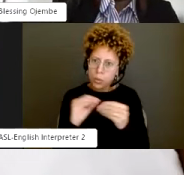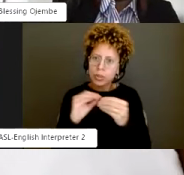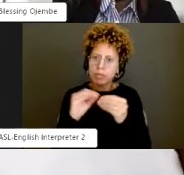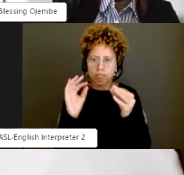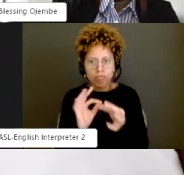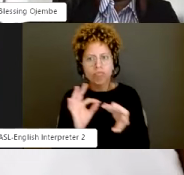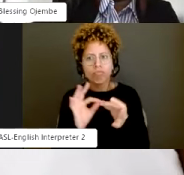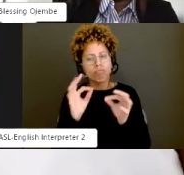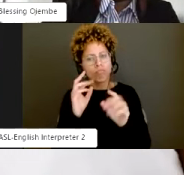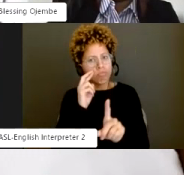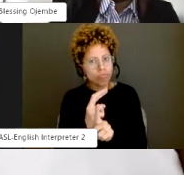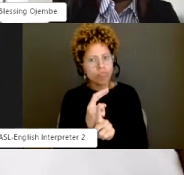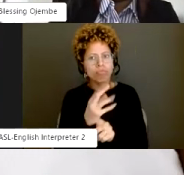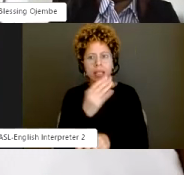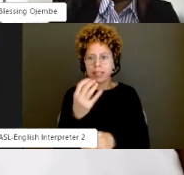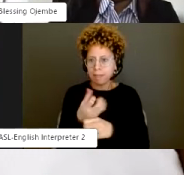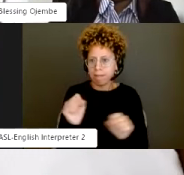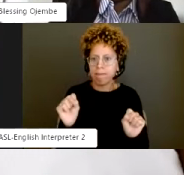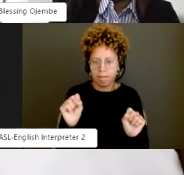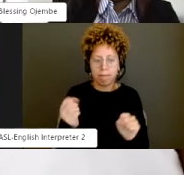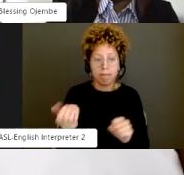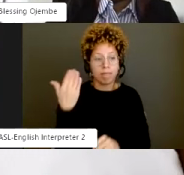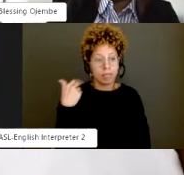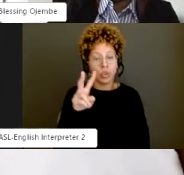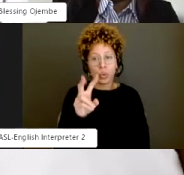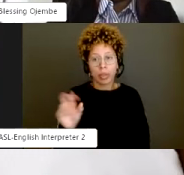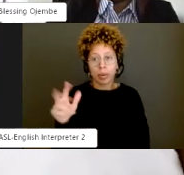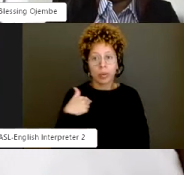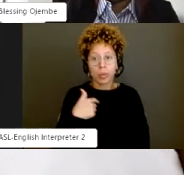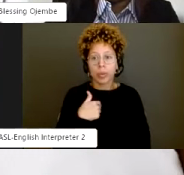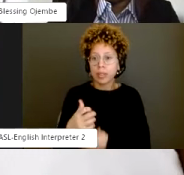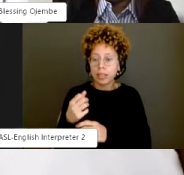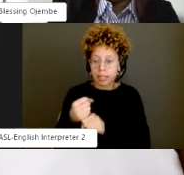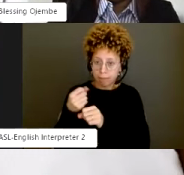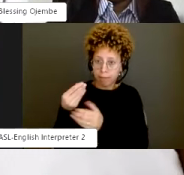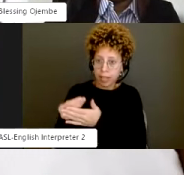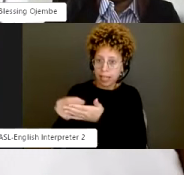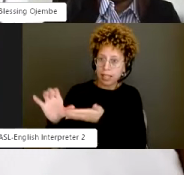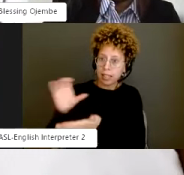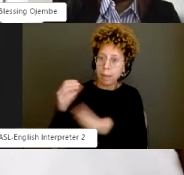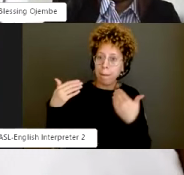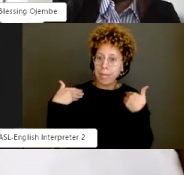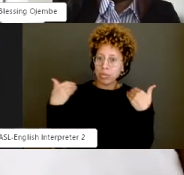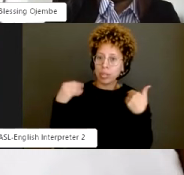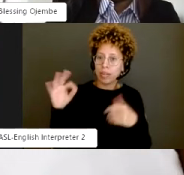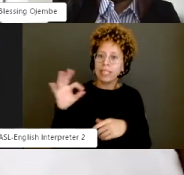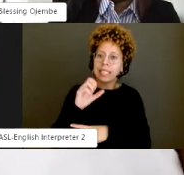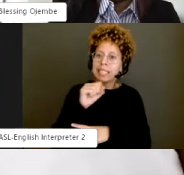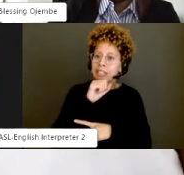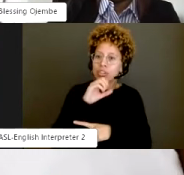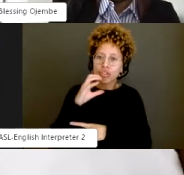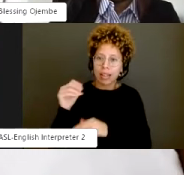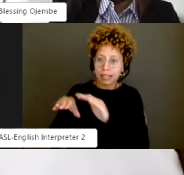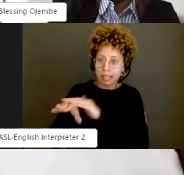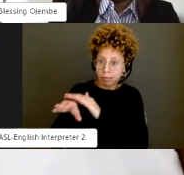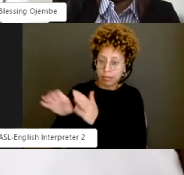2003, the organization received funding through the Ministry for Seniors and Accessibility, and